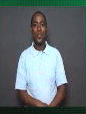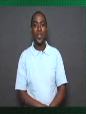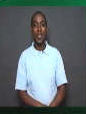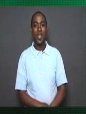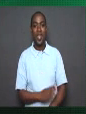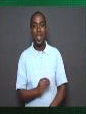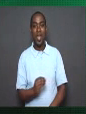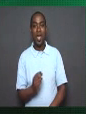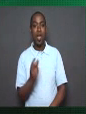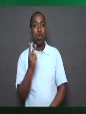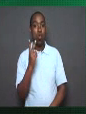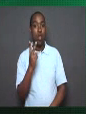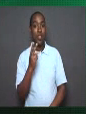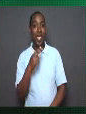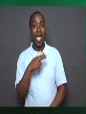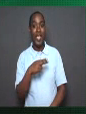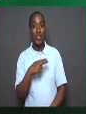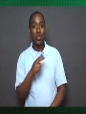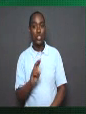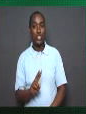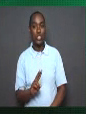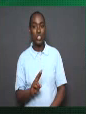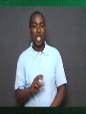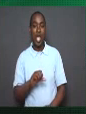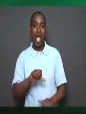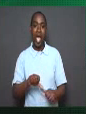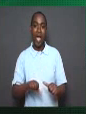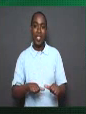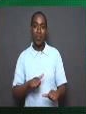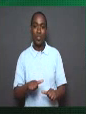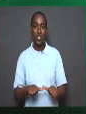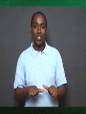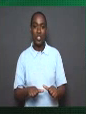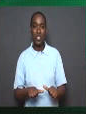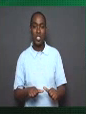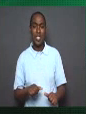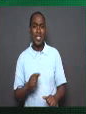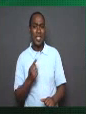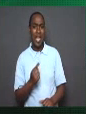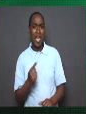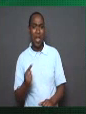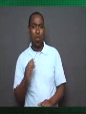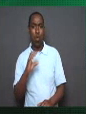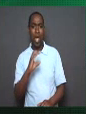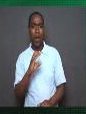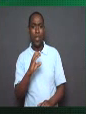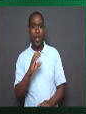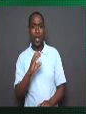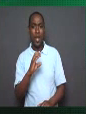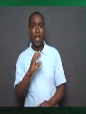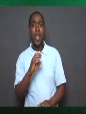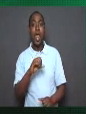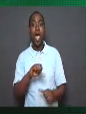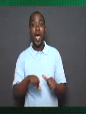two hydrogen atoms for every carbon atom present in the